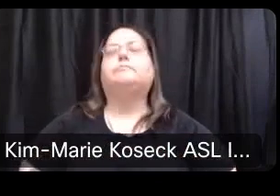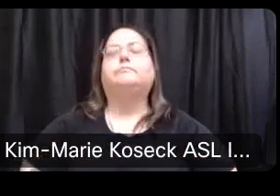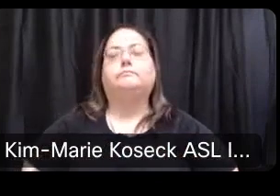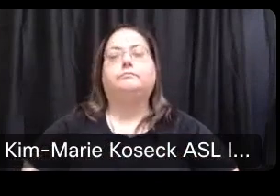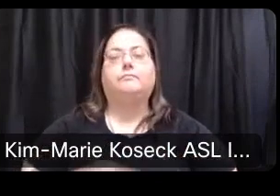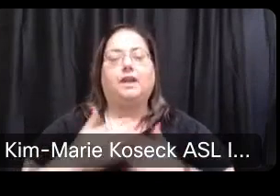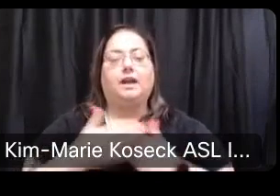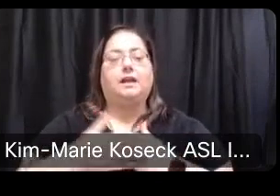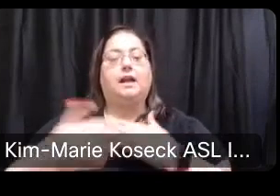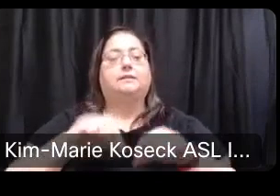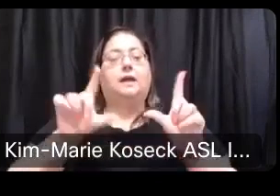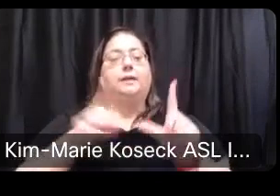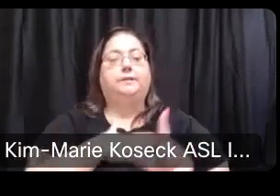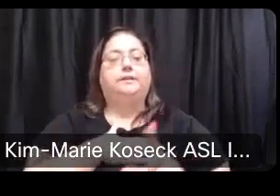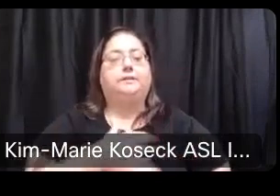Next slide.